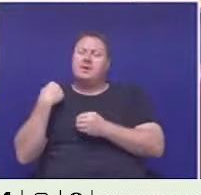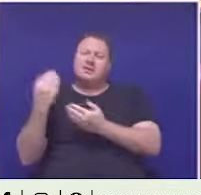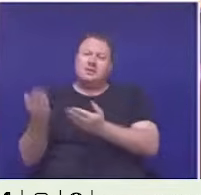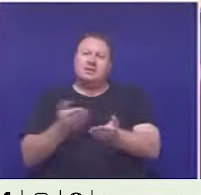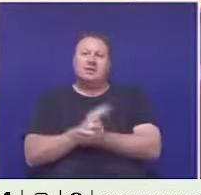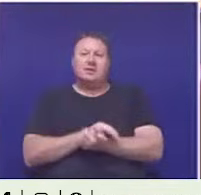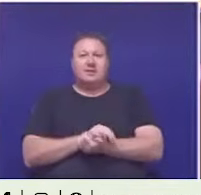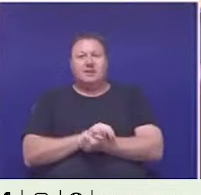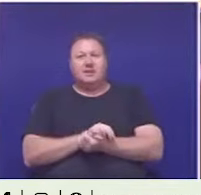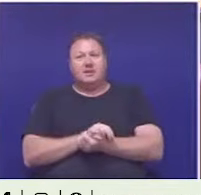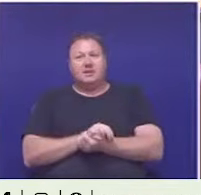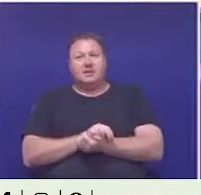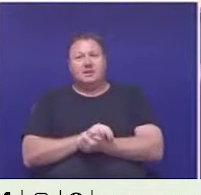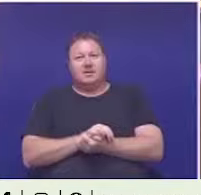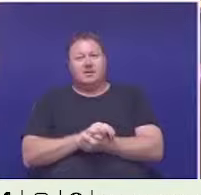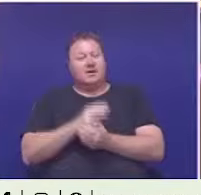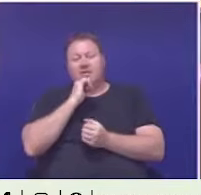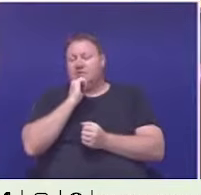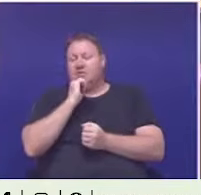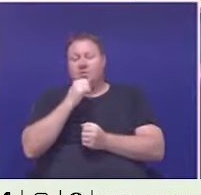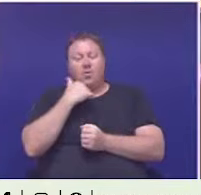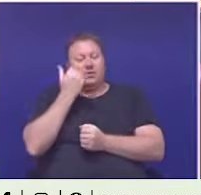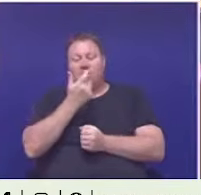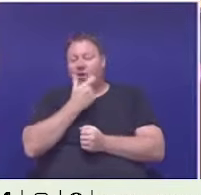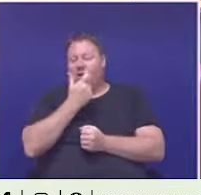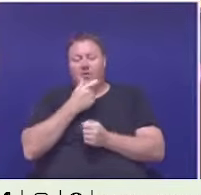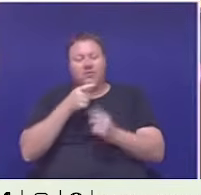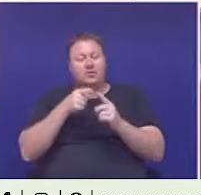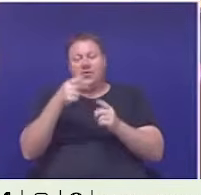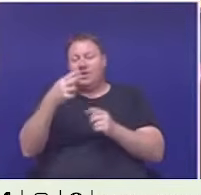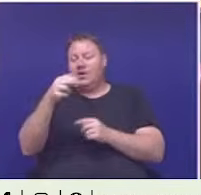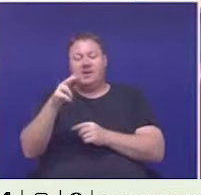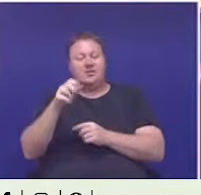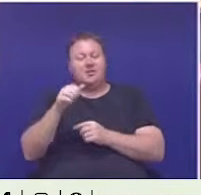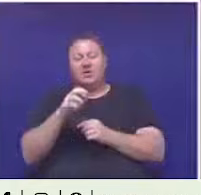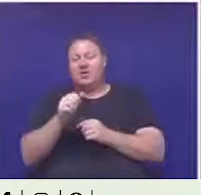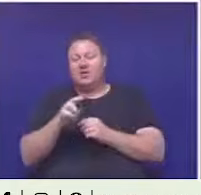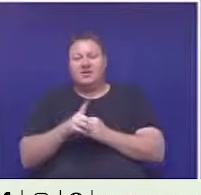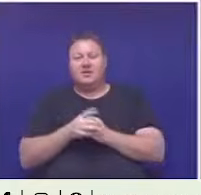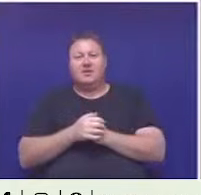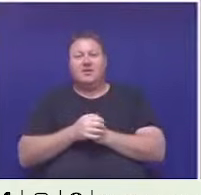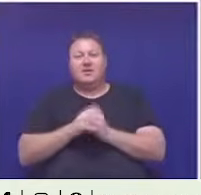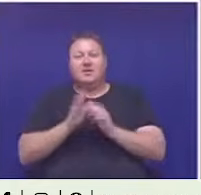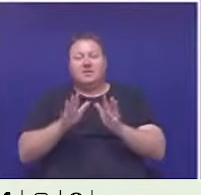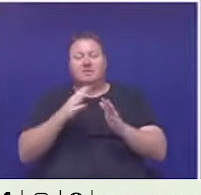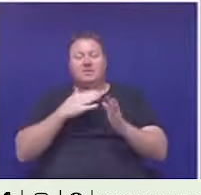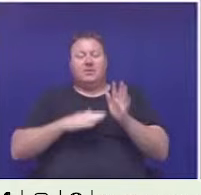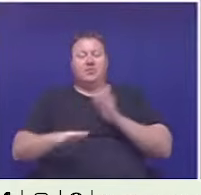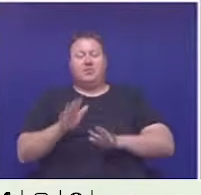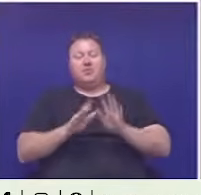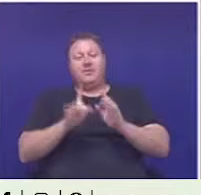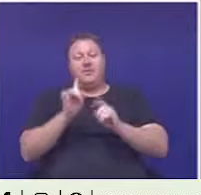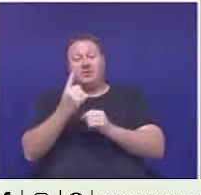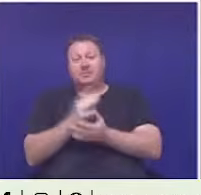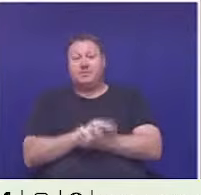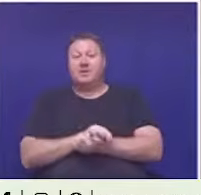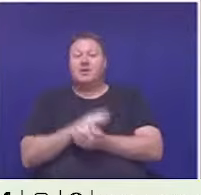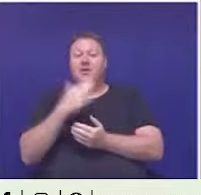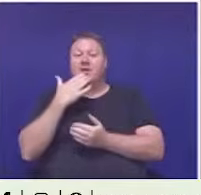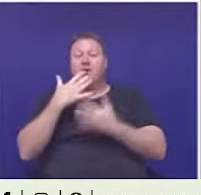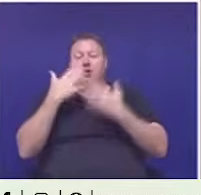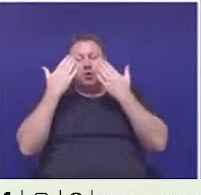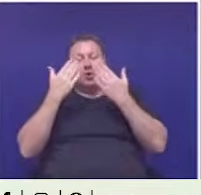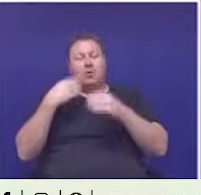I don't want to laugh into the Hansard chair. I was just taking a moment to giggle first. Thank you very much, Honourable